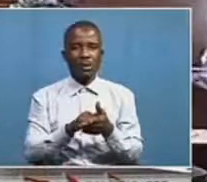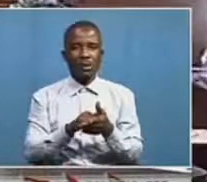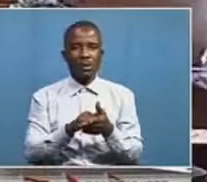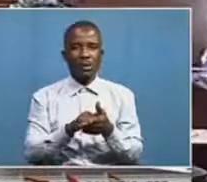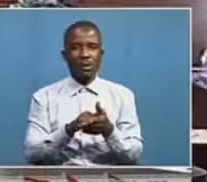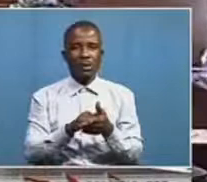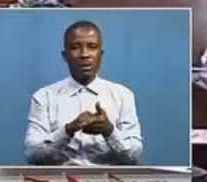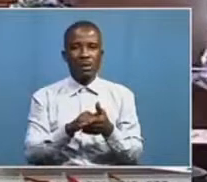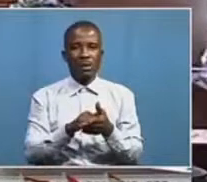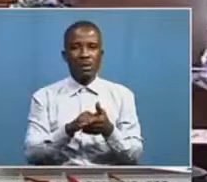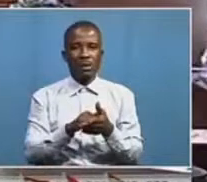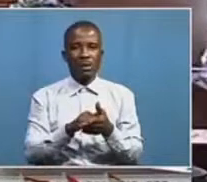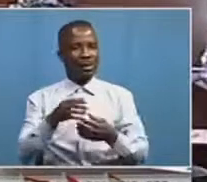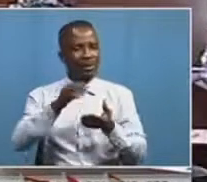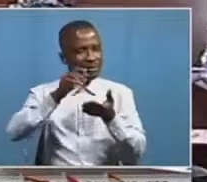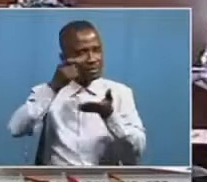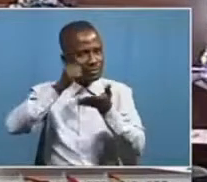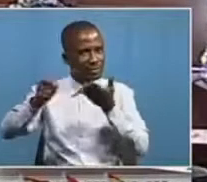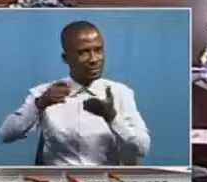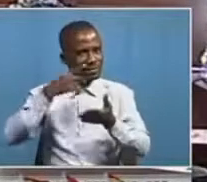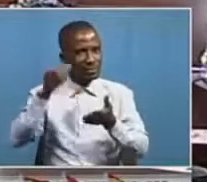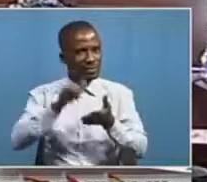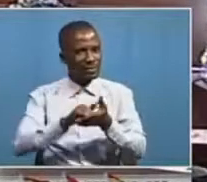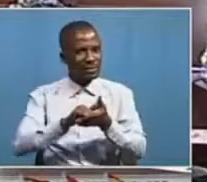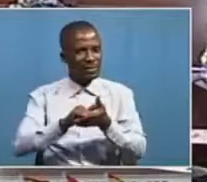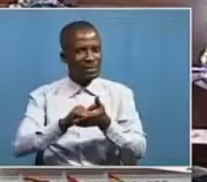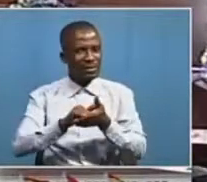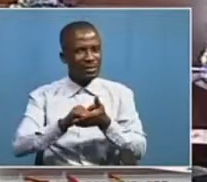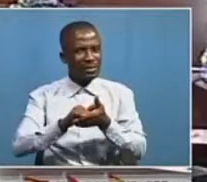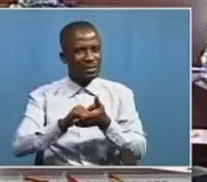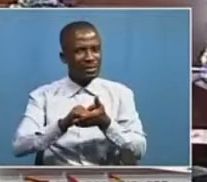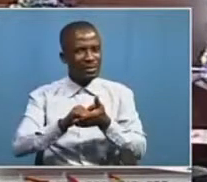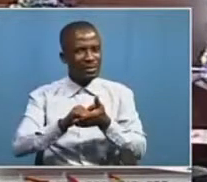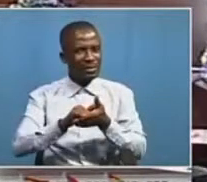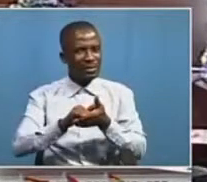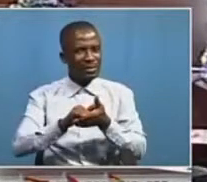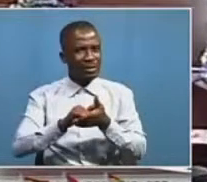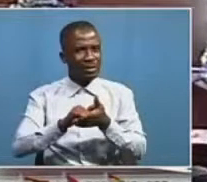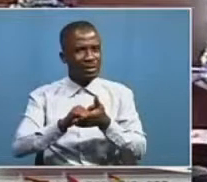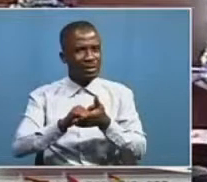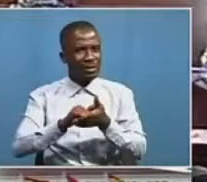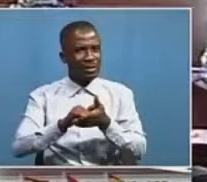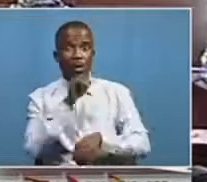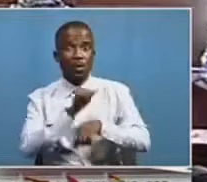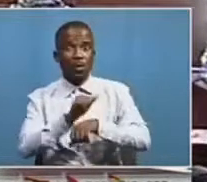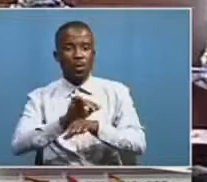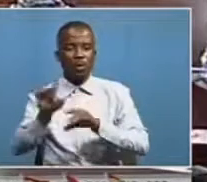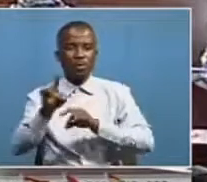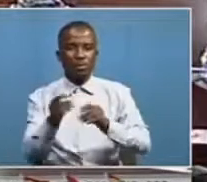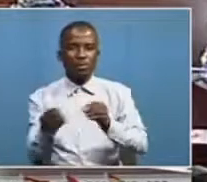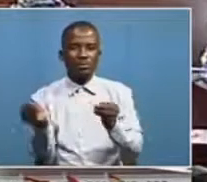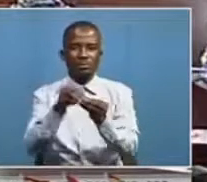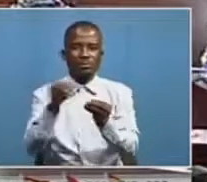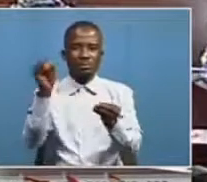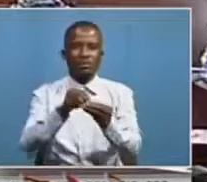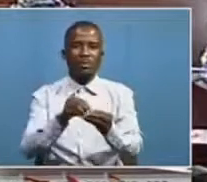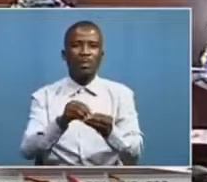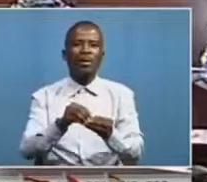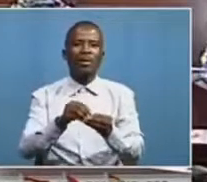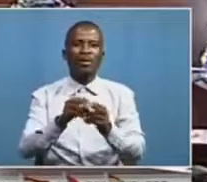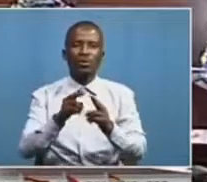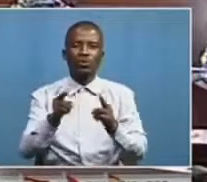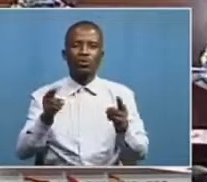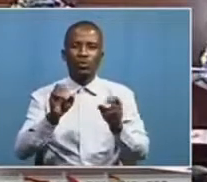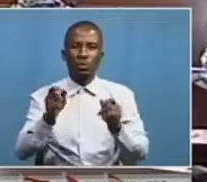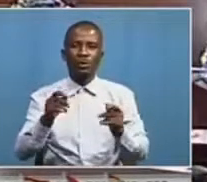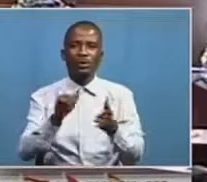vote pardon was done by some officials of the first respondent, his evidence did not name any charge. That leg of the allegation